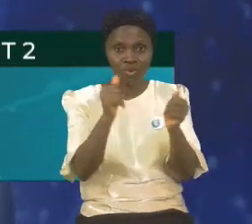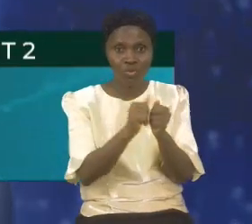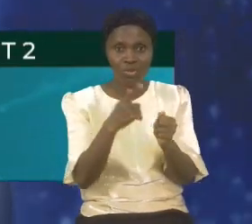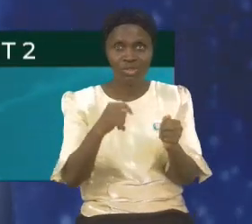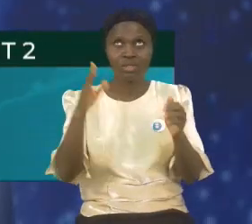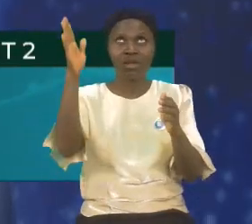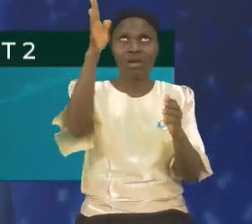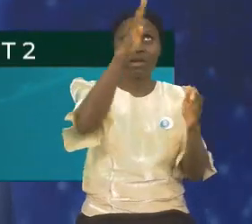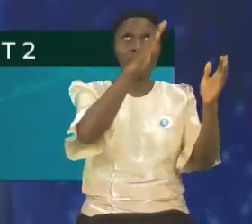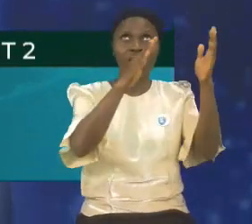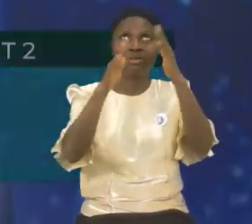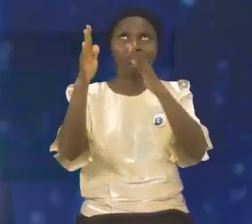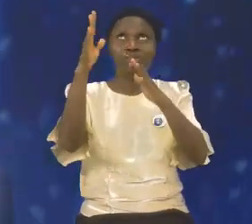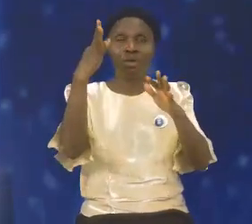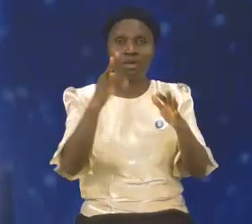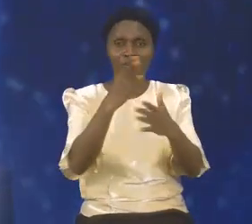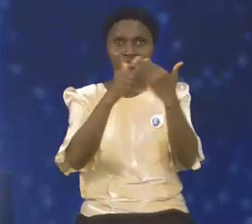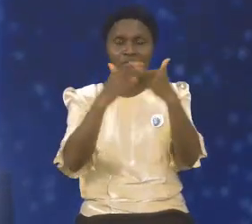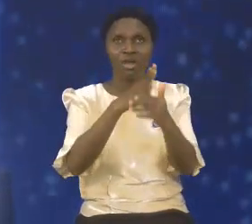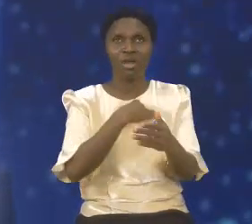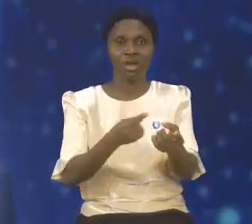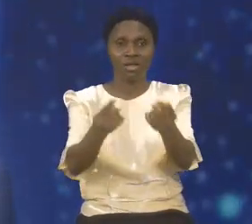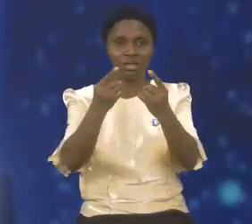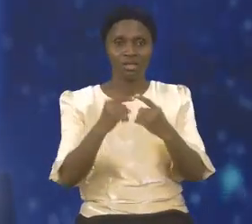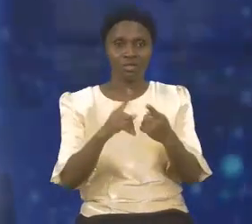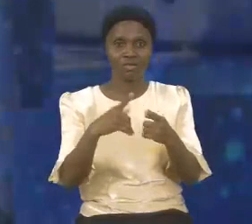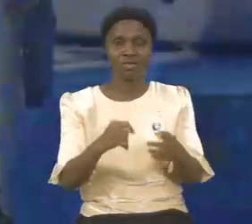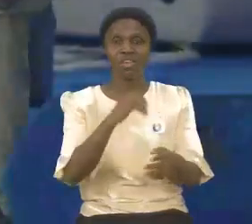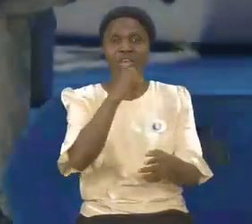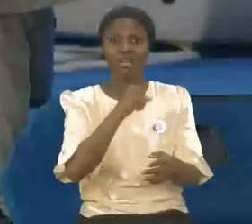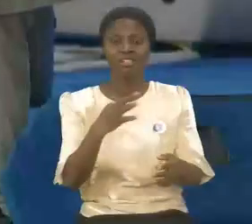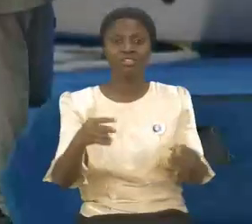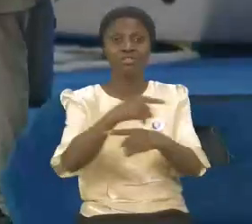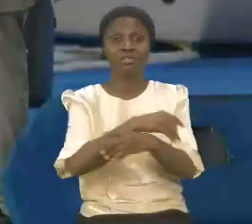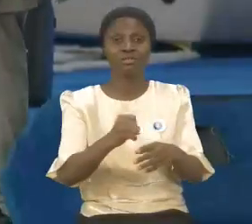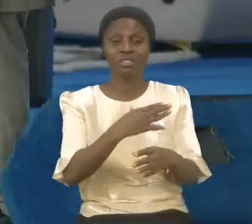and came unto the Ancient of Days, and they brought